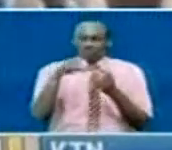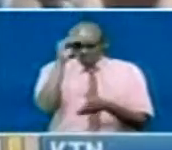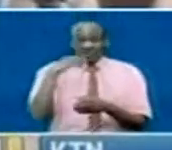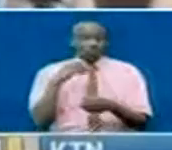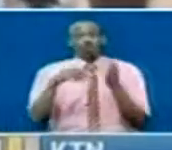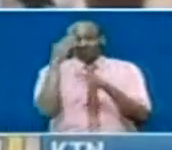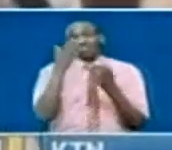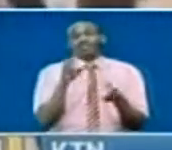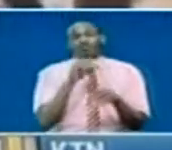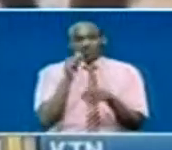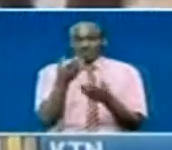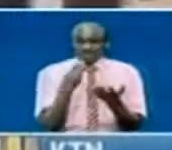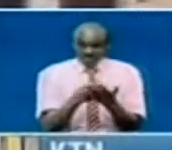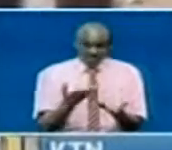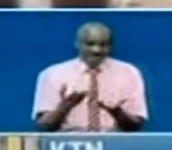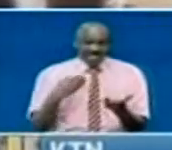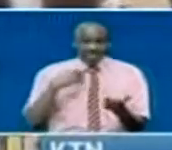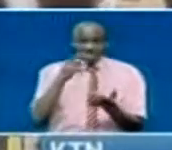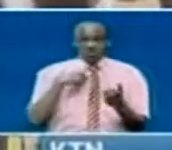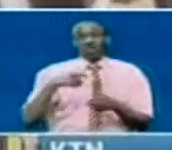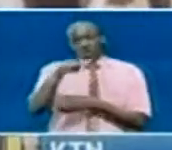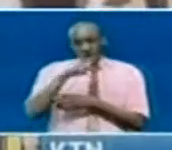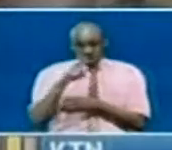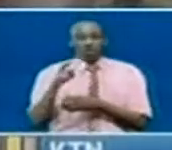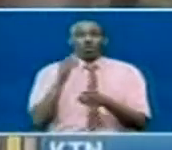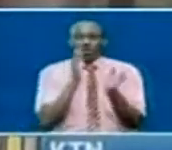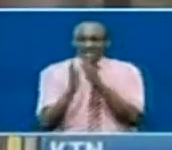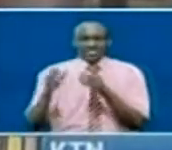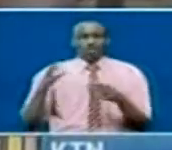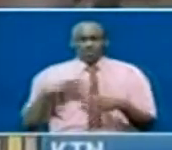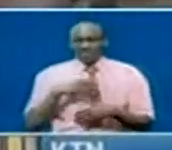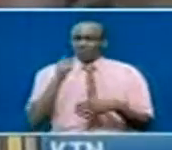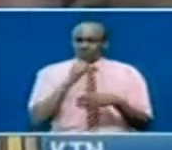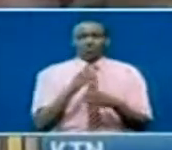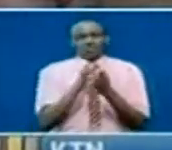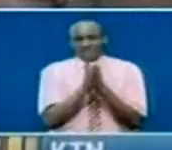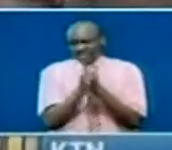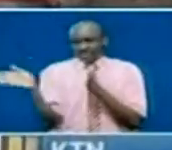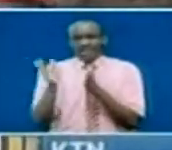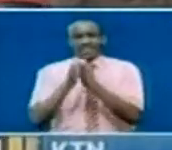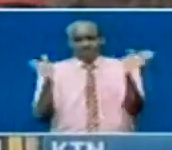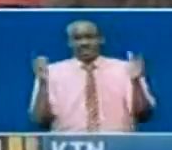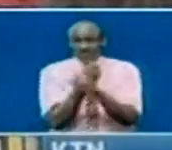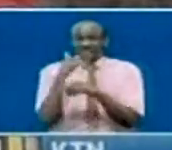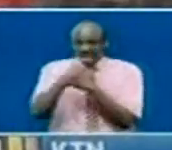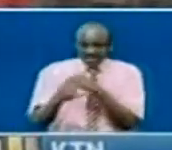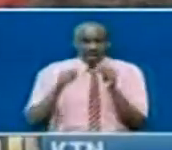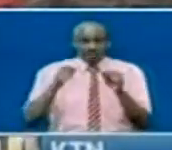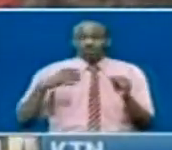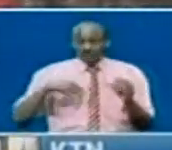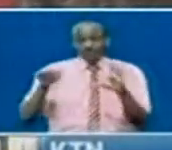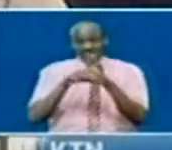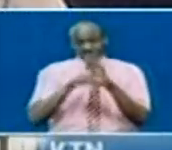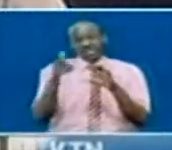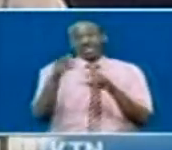is yet to blossom into a full marathon, and the local organizing committee hopes to expand its wings to different countries and increase the number of participants